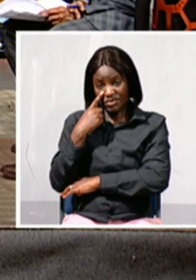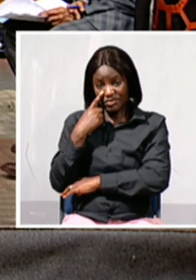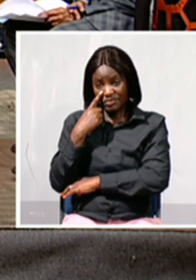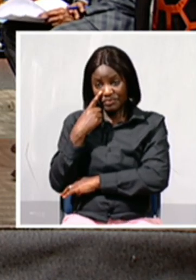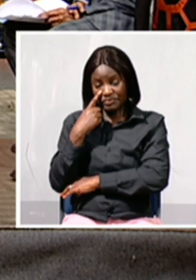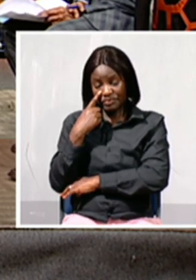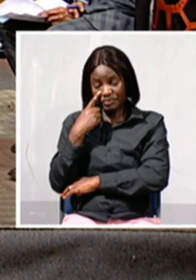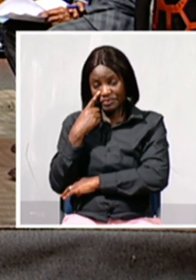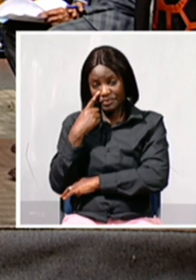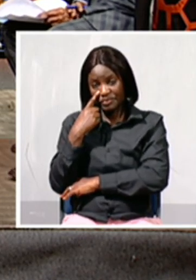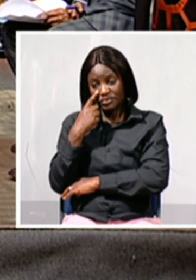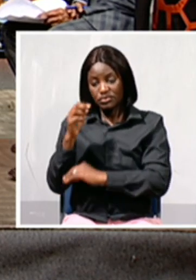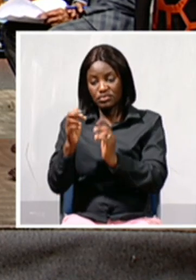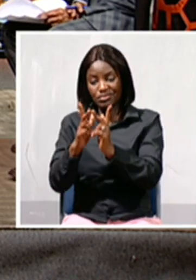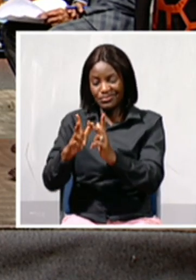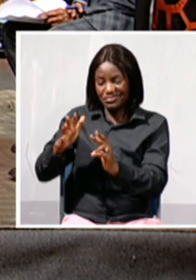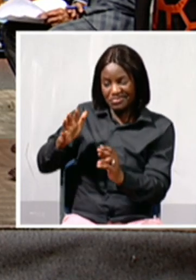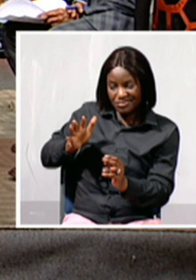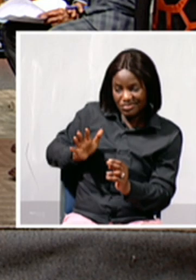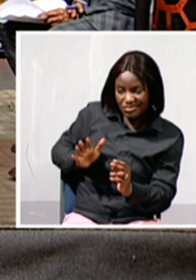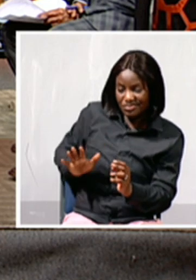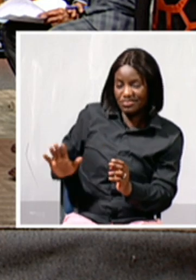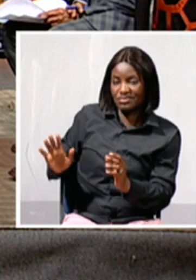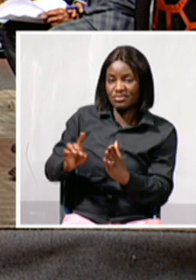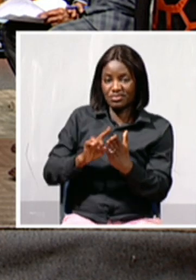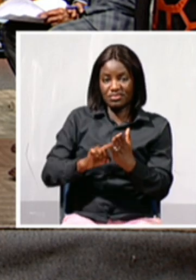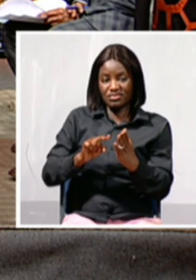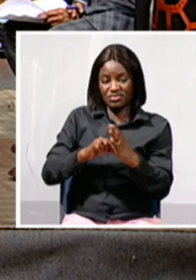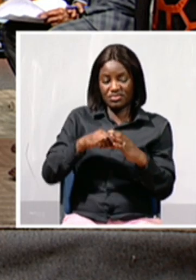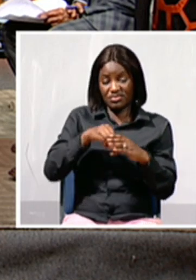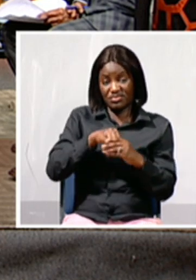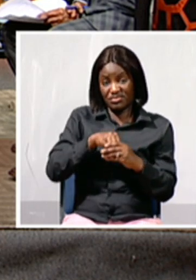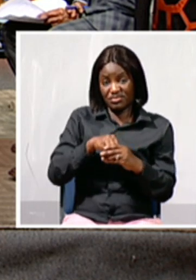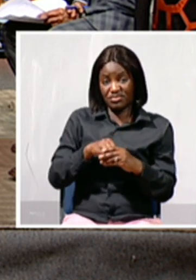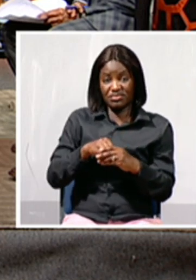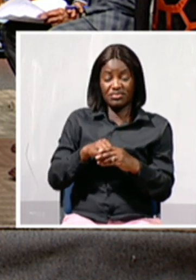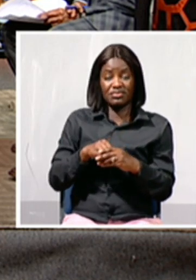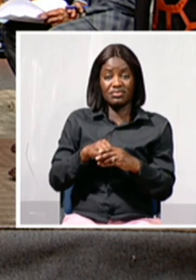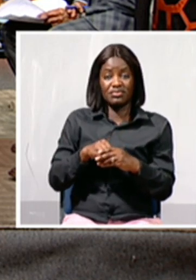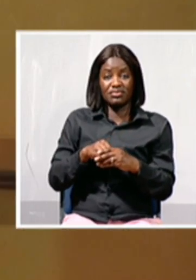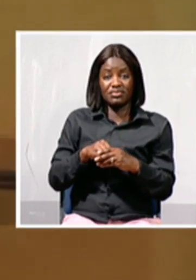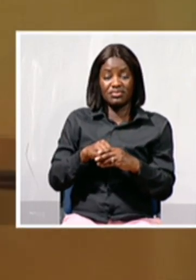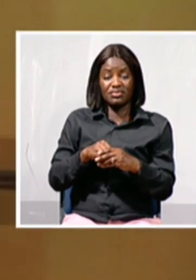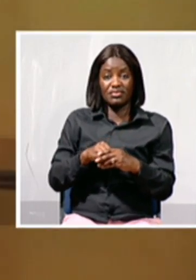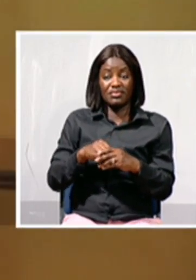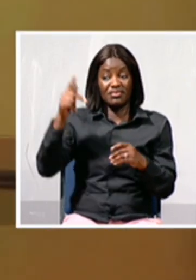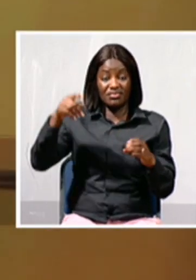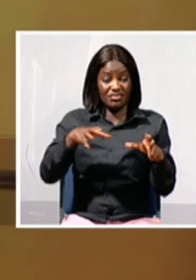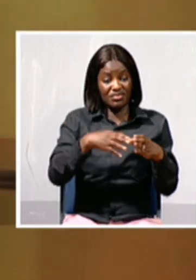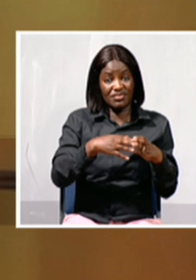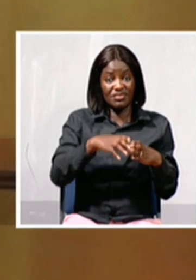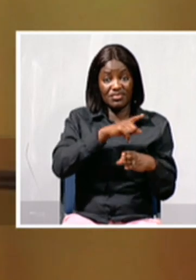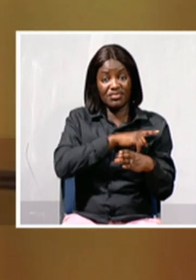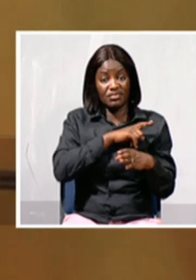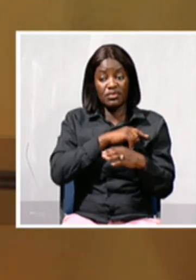want to vote is due to insufficient service delivery on